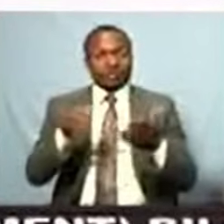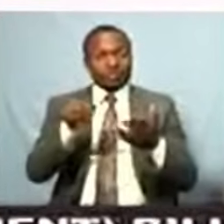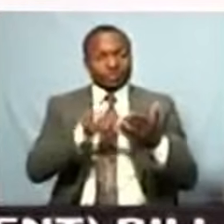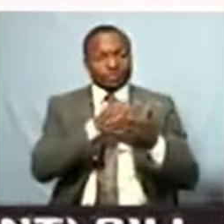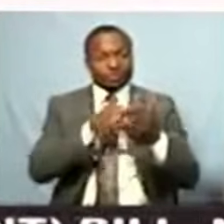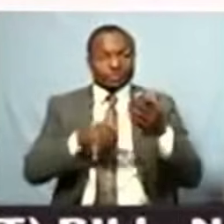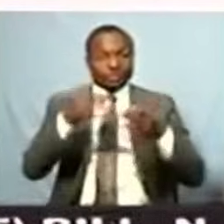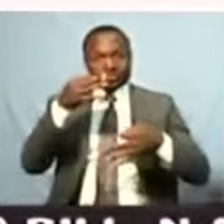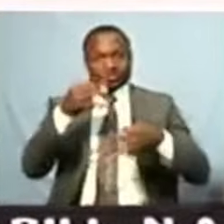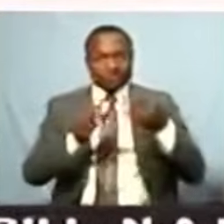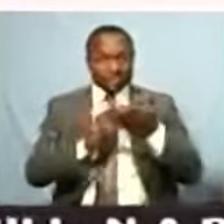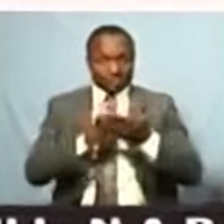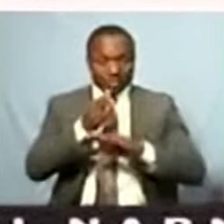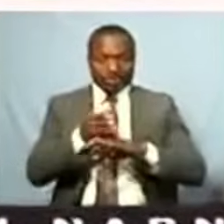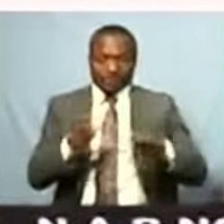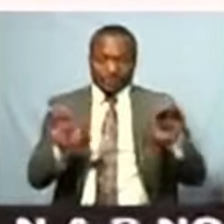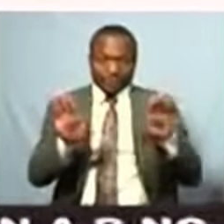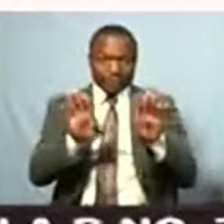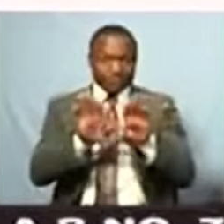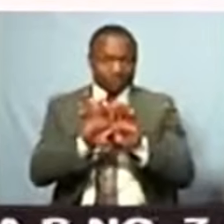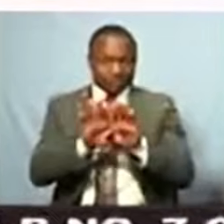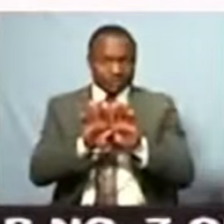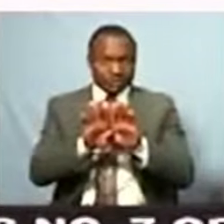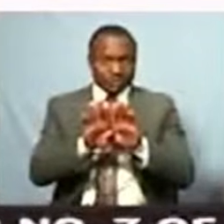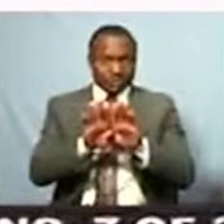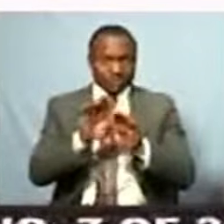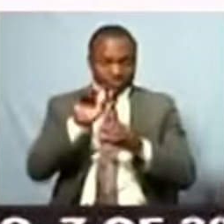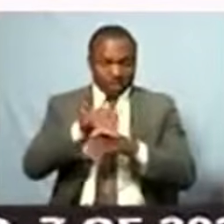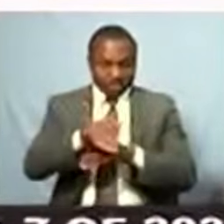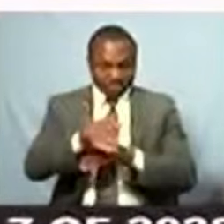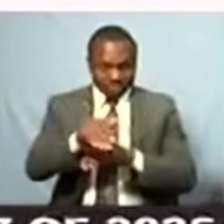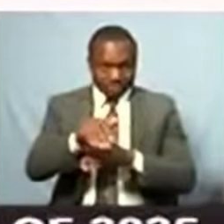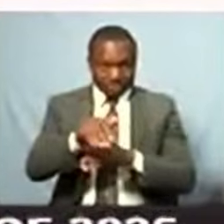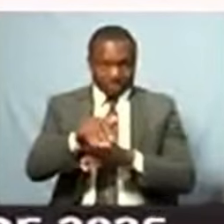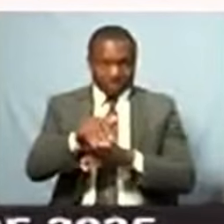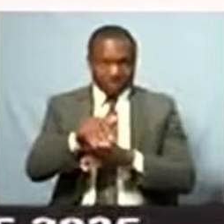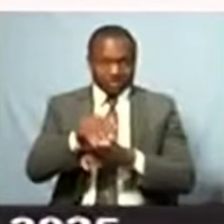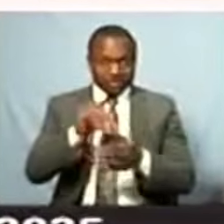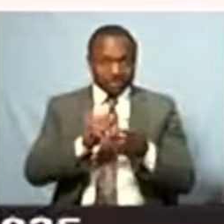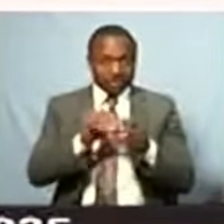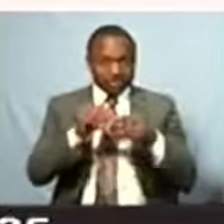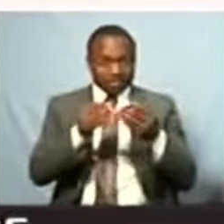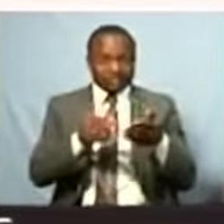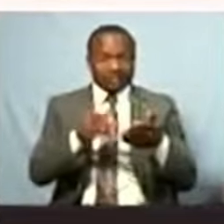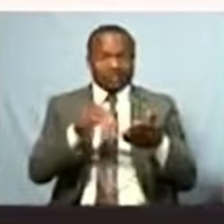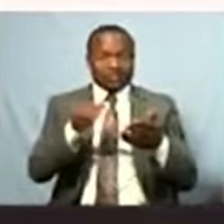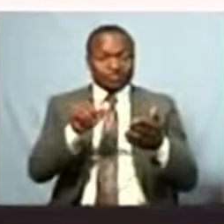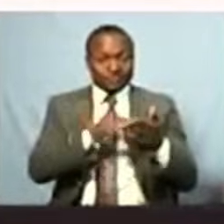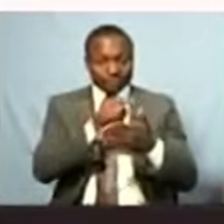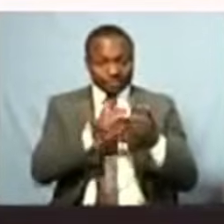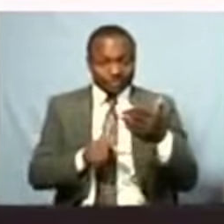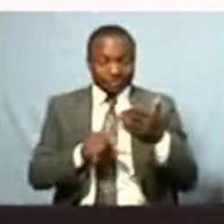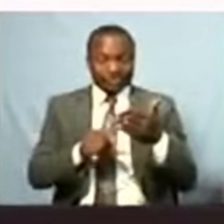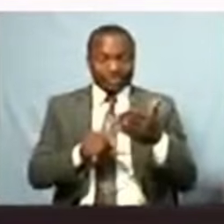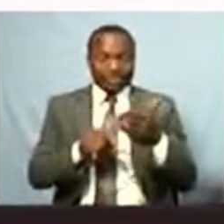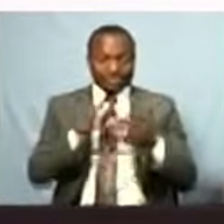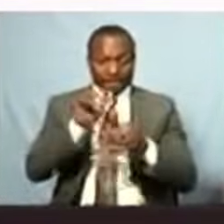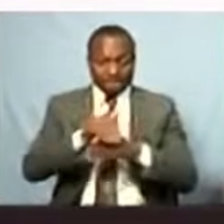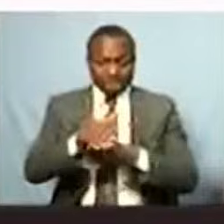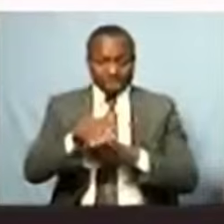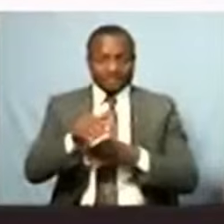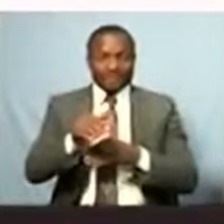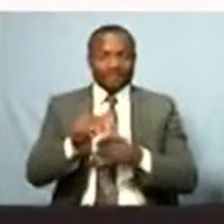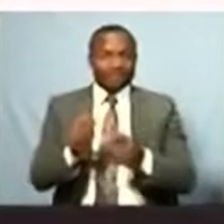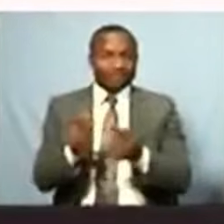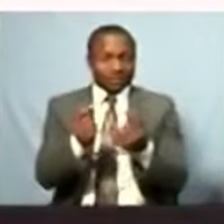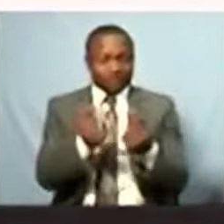court after the closing of nominations. The provision only provides for cancellation of nominations only in the